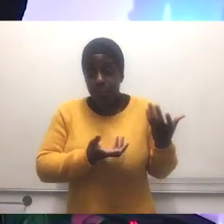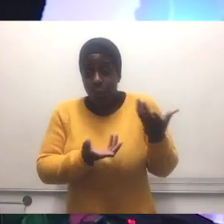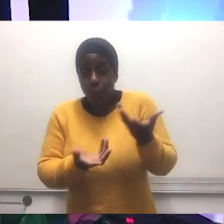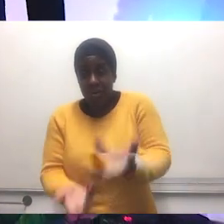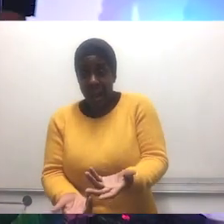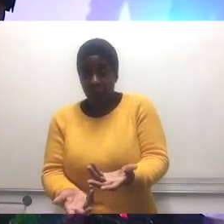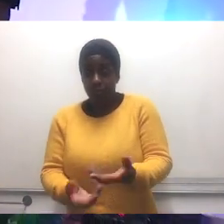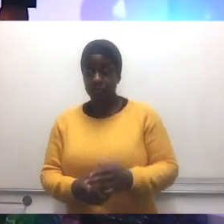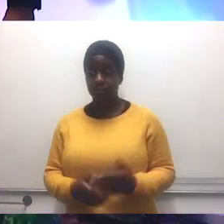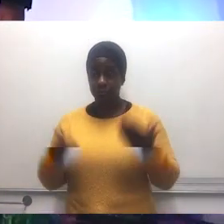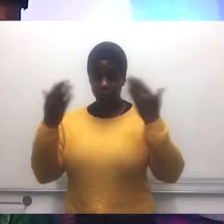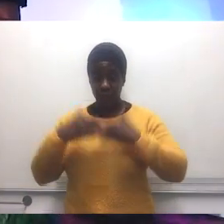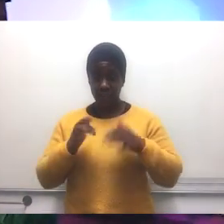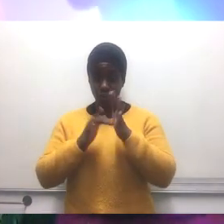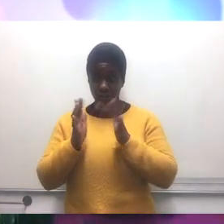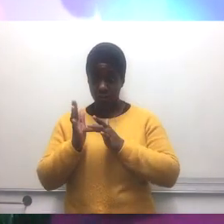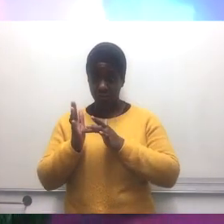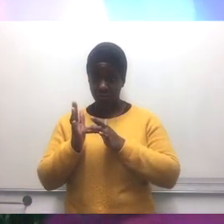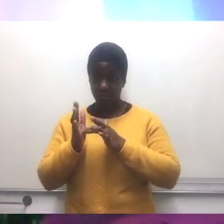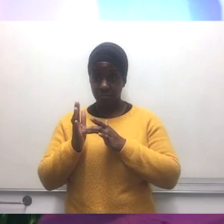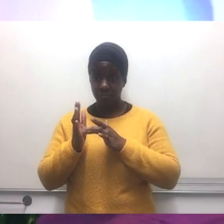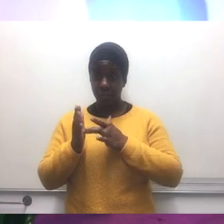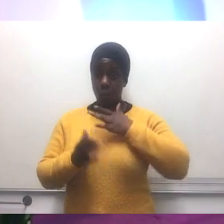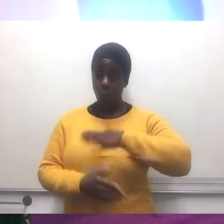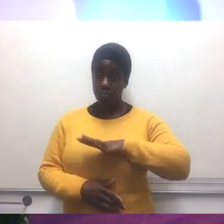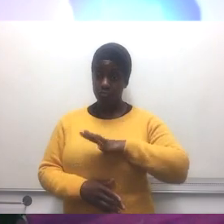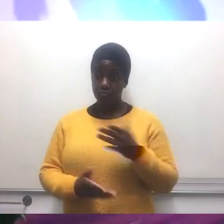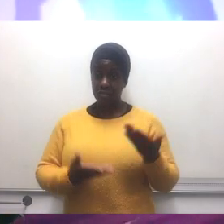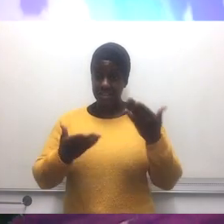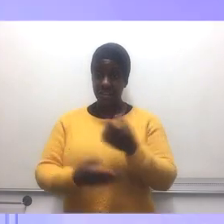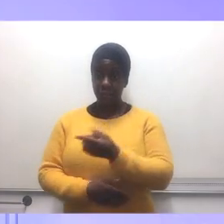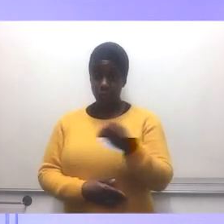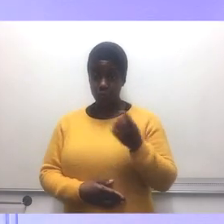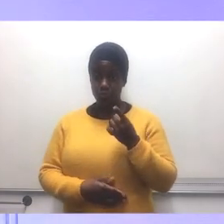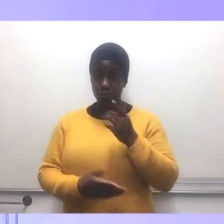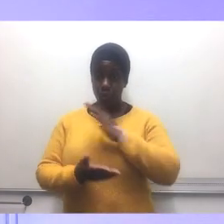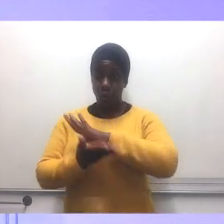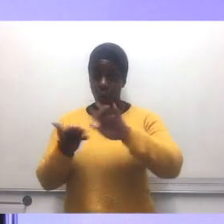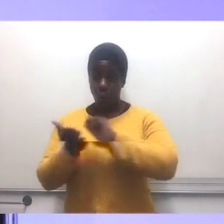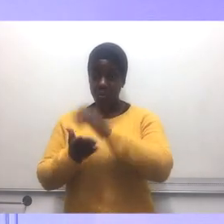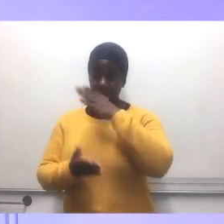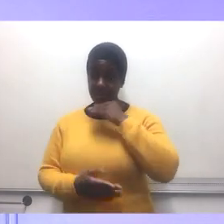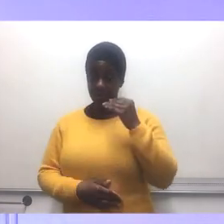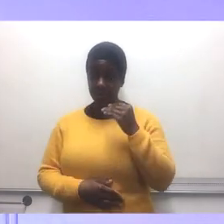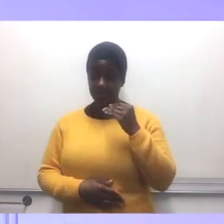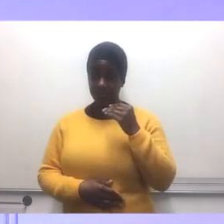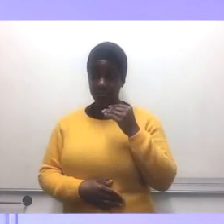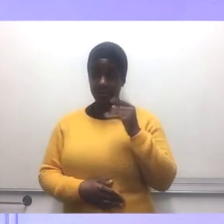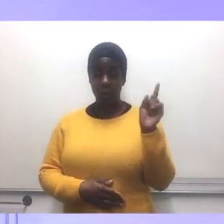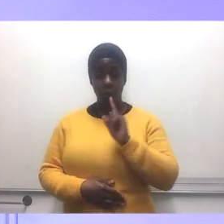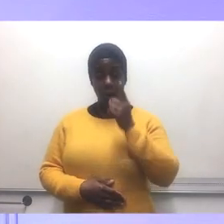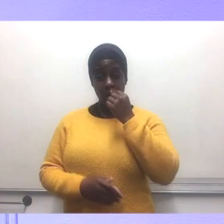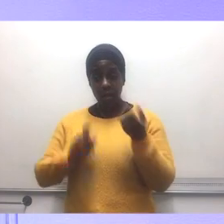So tonight, Jesus wants to give you the Holy Spirit. What